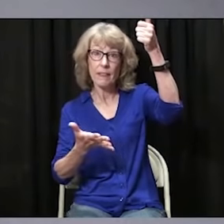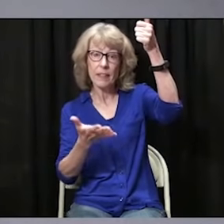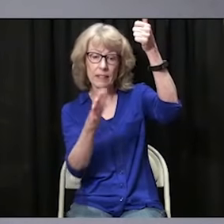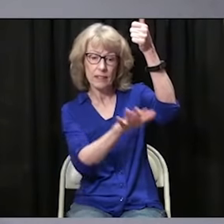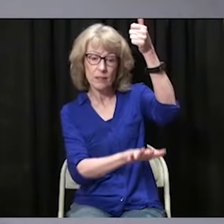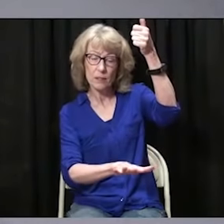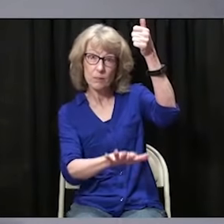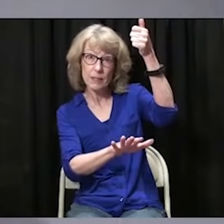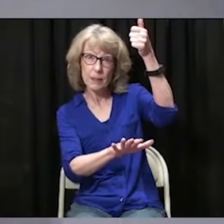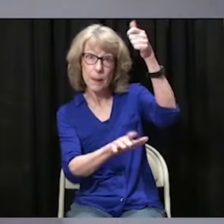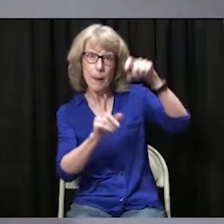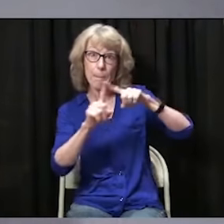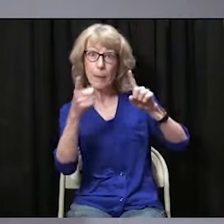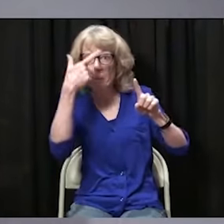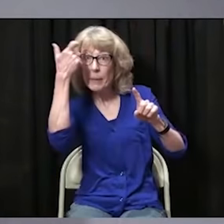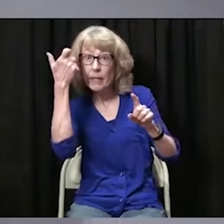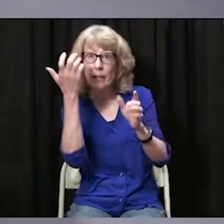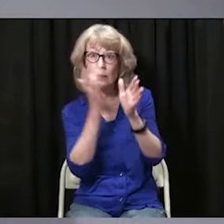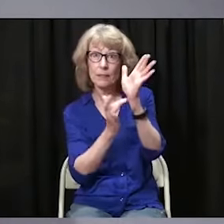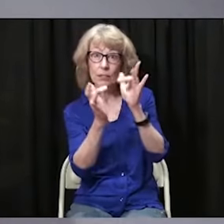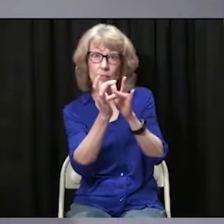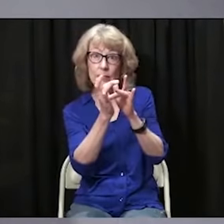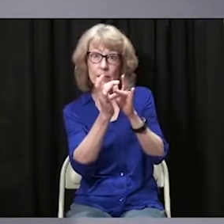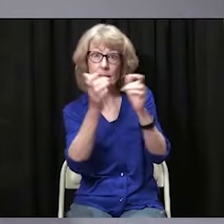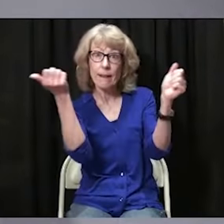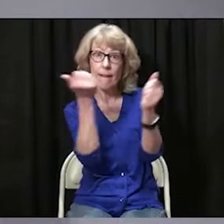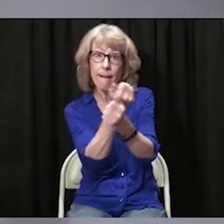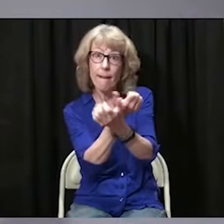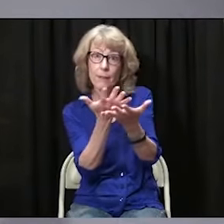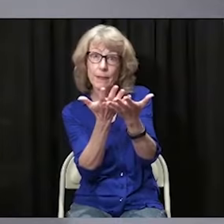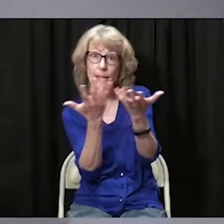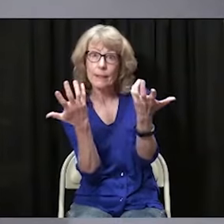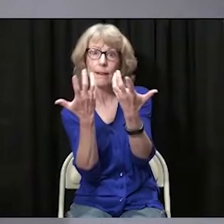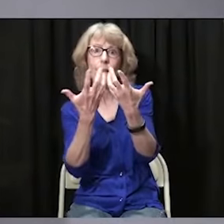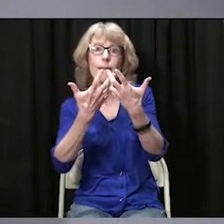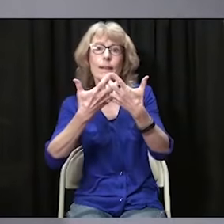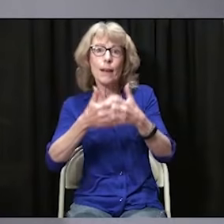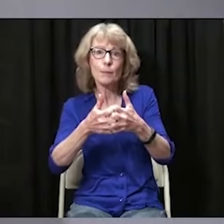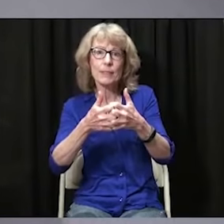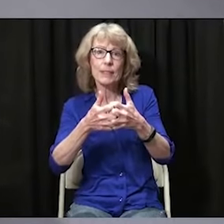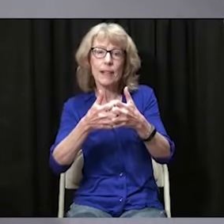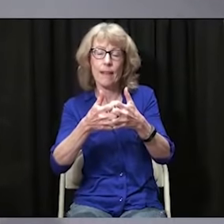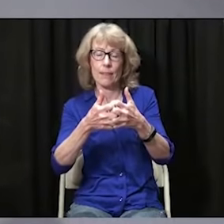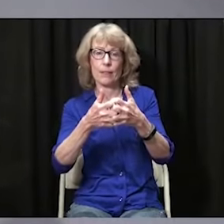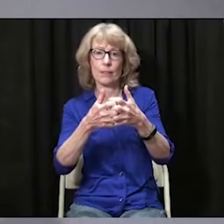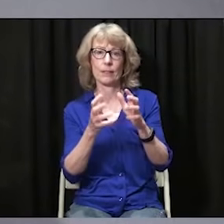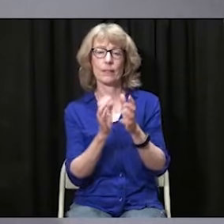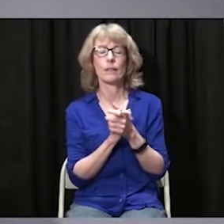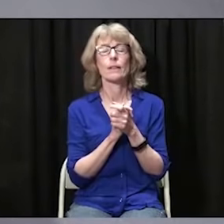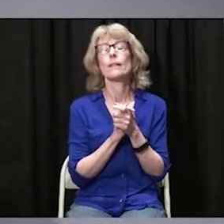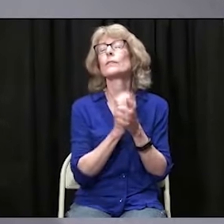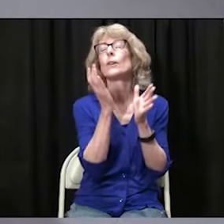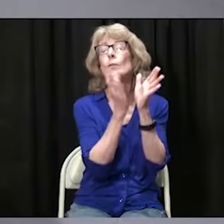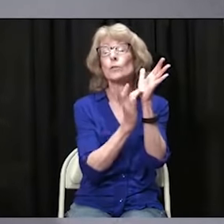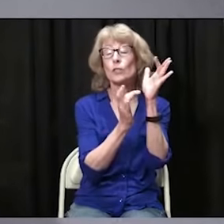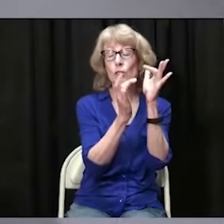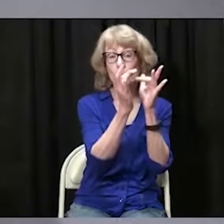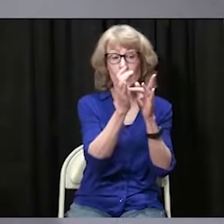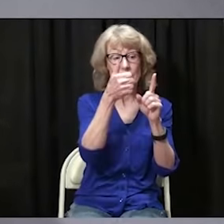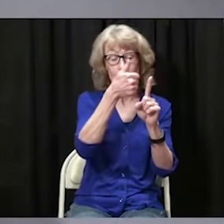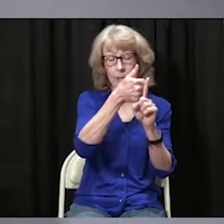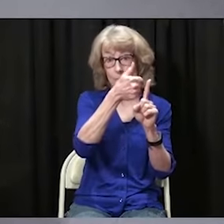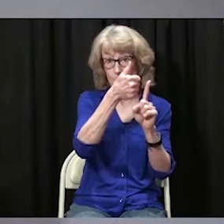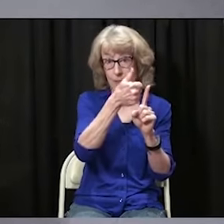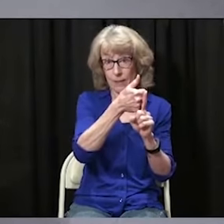hold together. I love that verse because it's telling us the centrality of Jesus in creation. All things